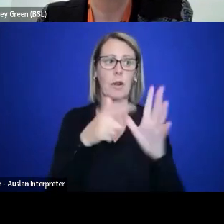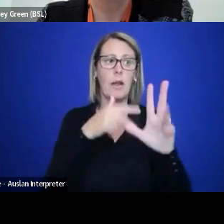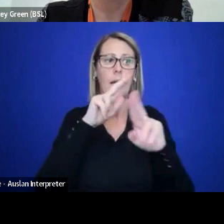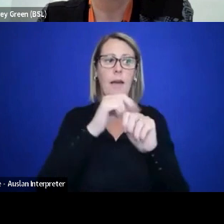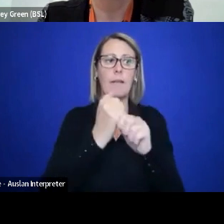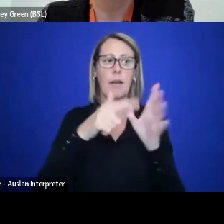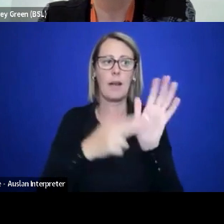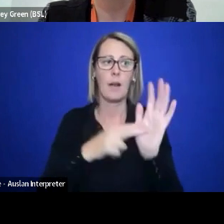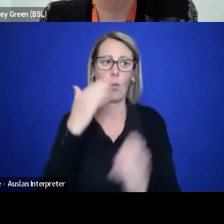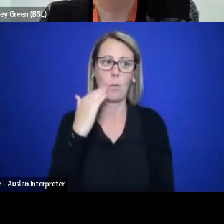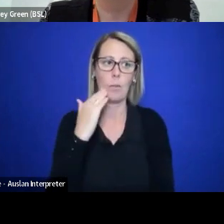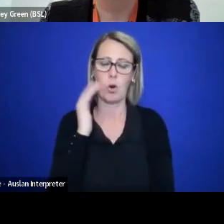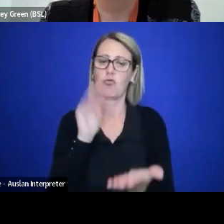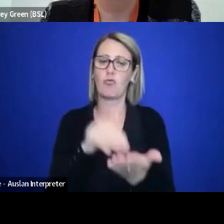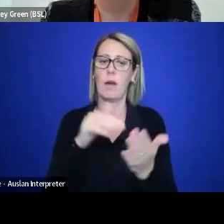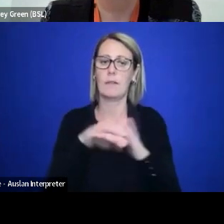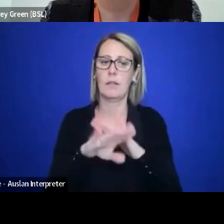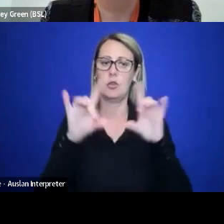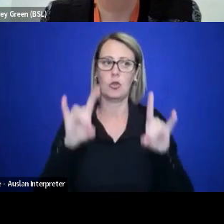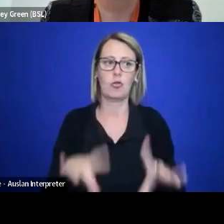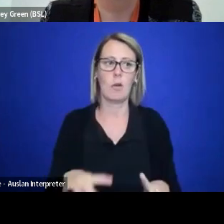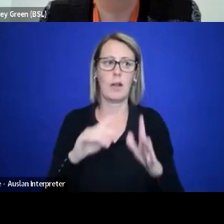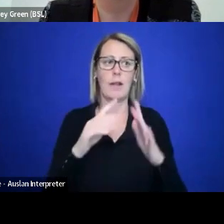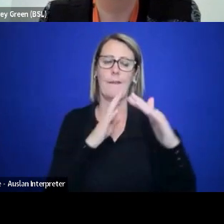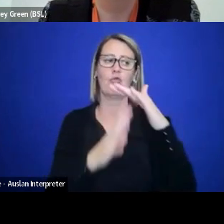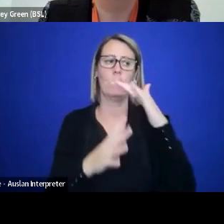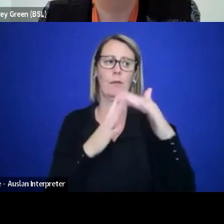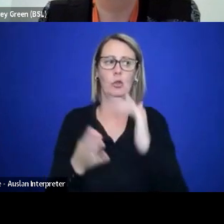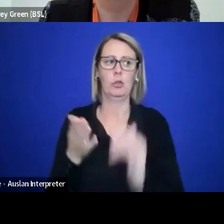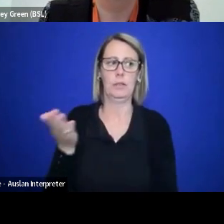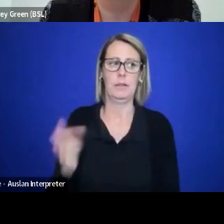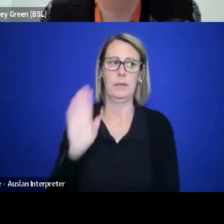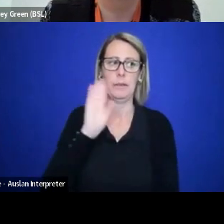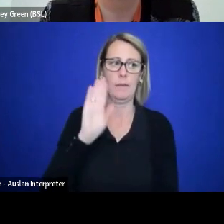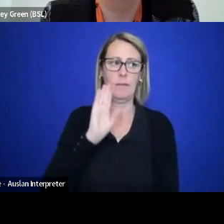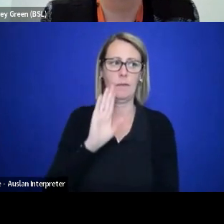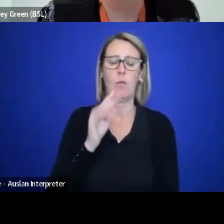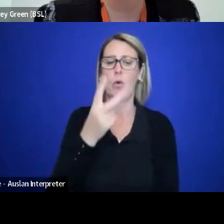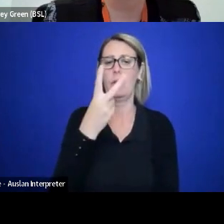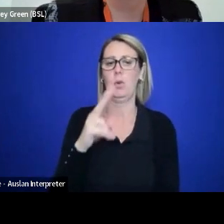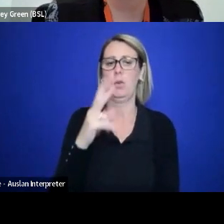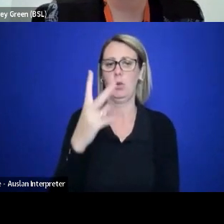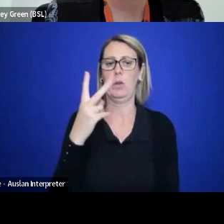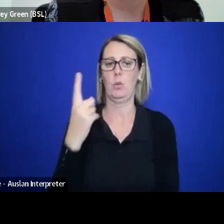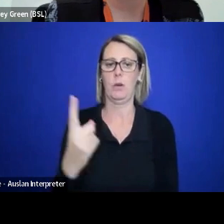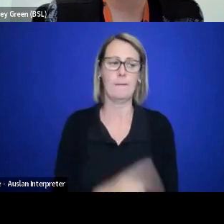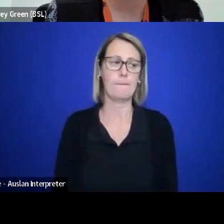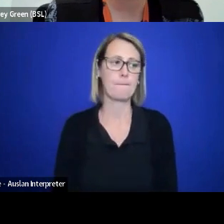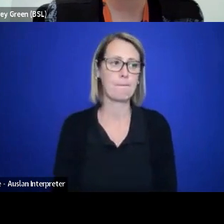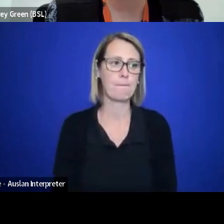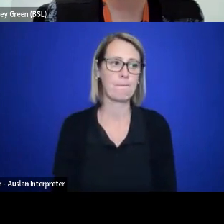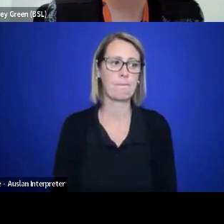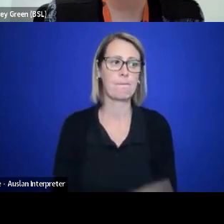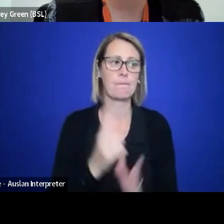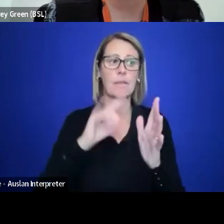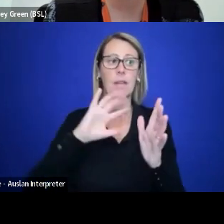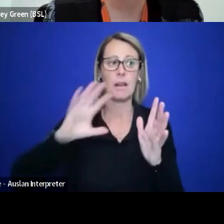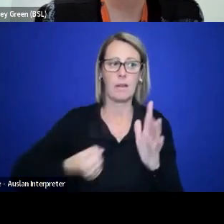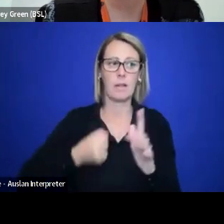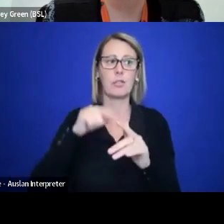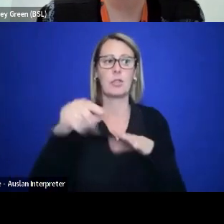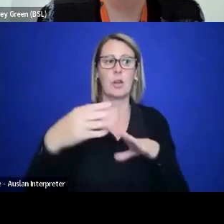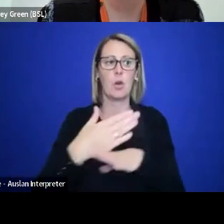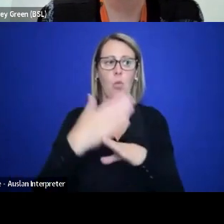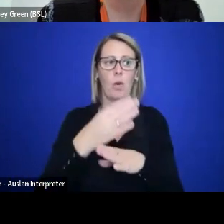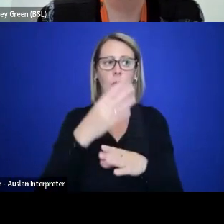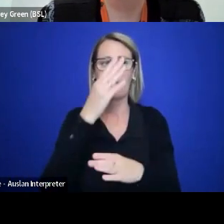woman who arrived in Australia as a refugee in 2021. In Afghanistan, she worked